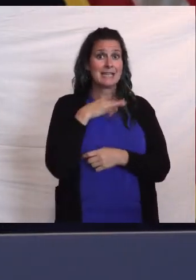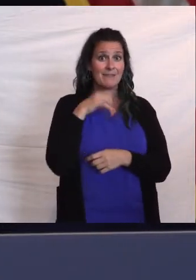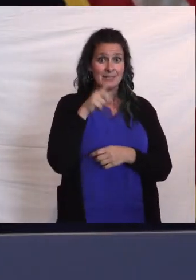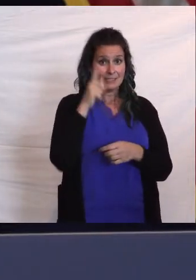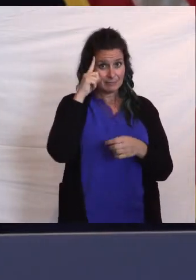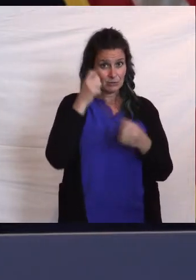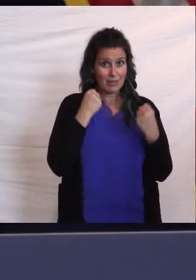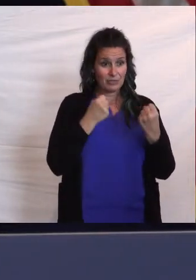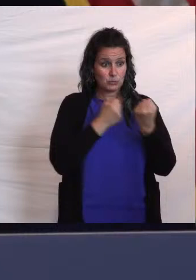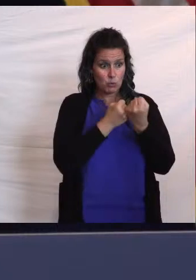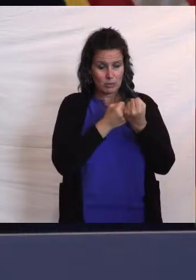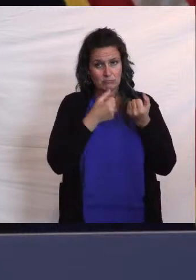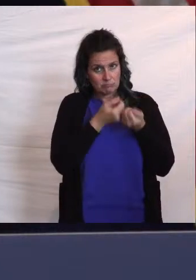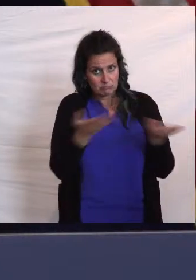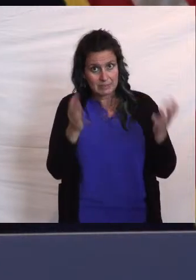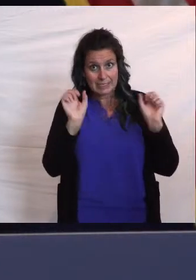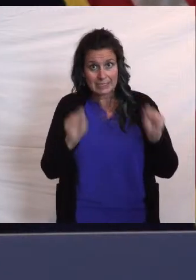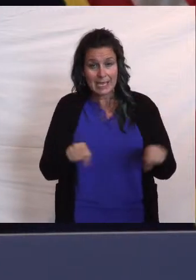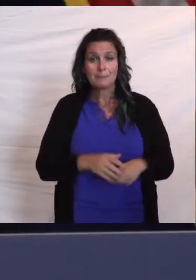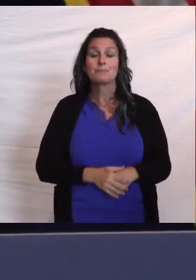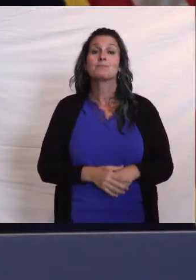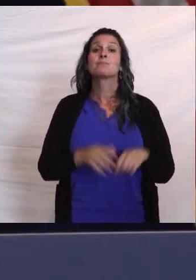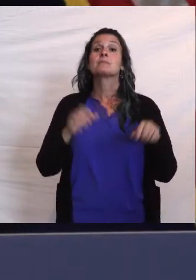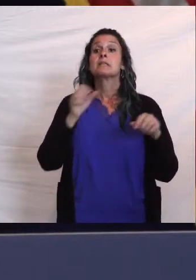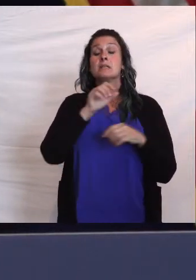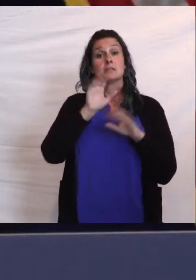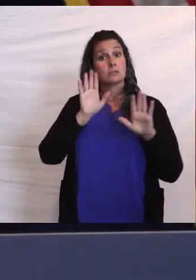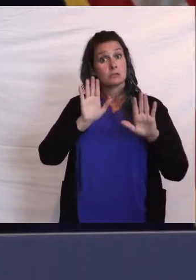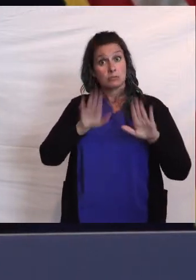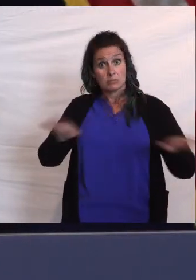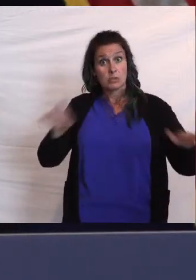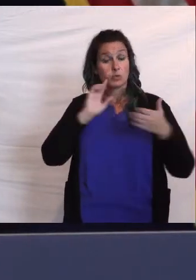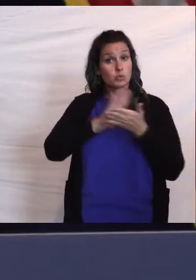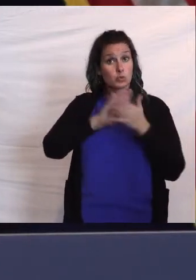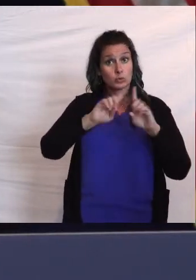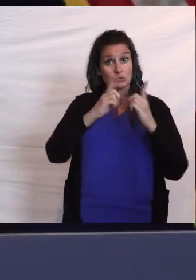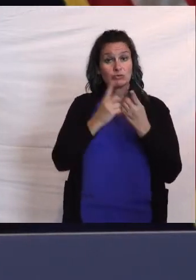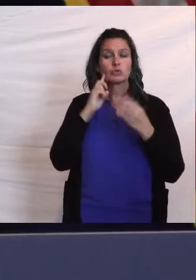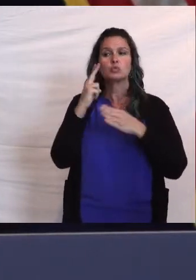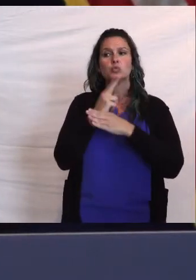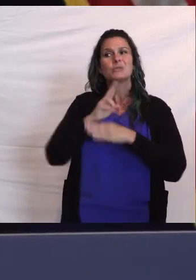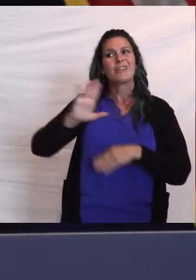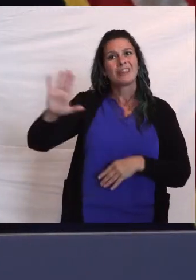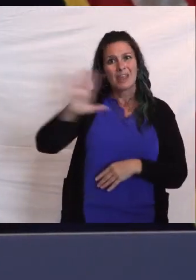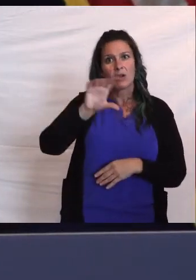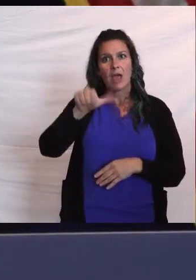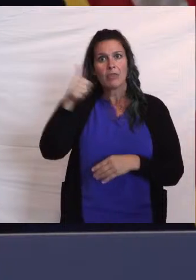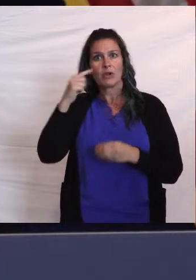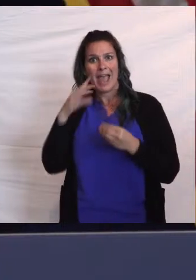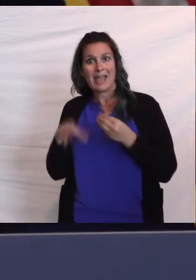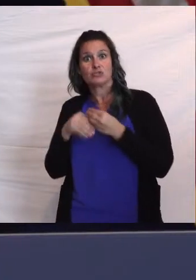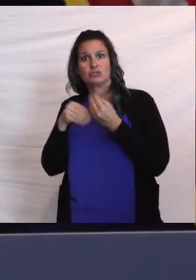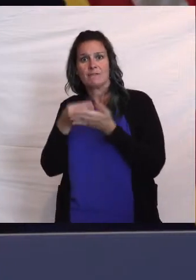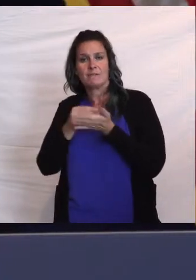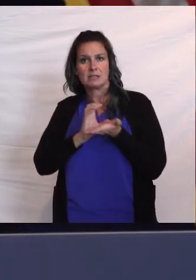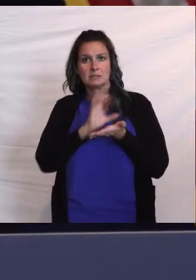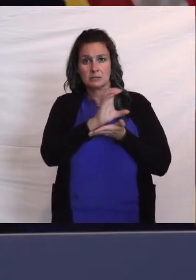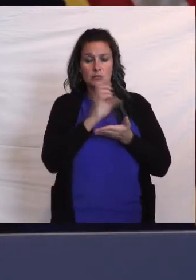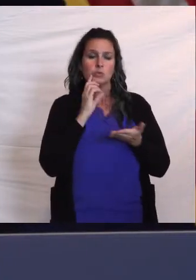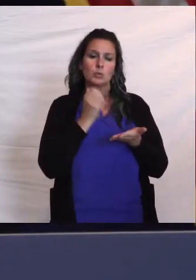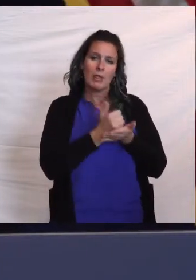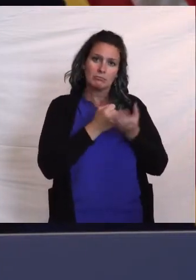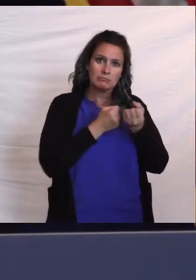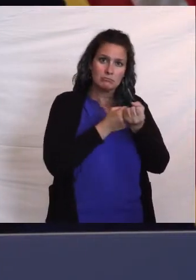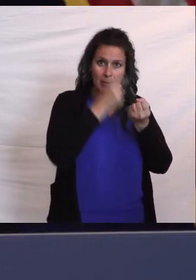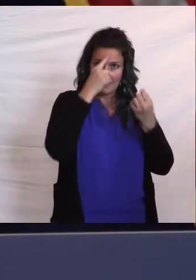strongly encouraged to use their additional federal funds to supplement these efforts. And crucially, in